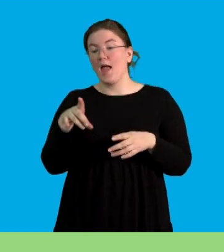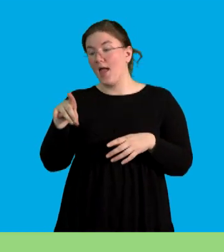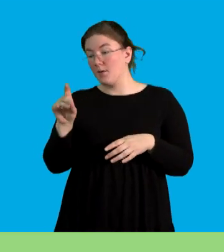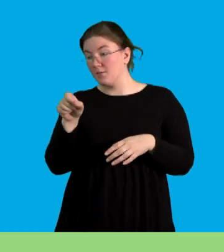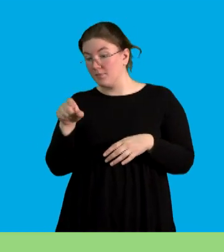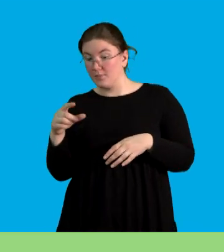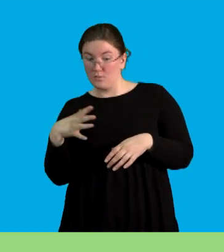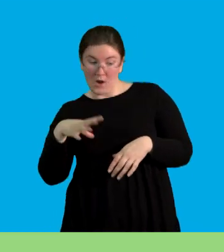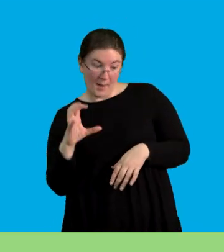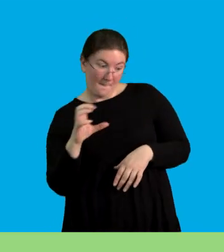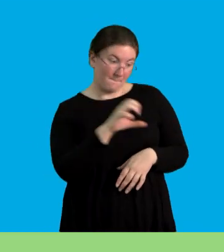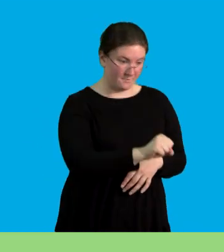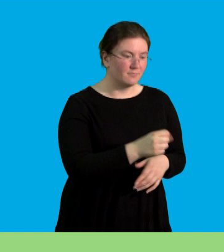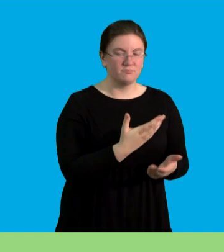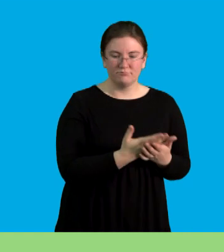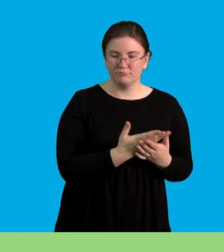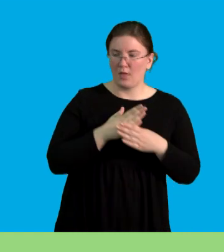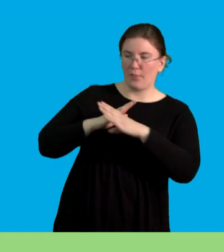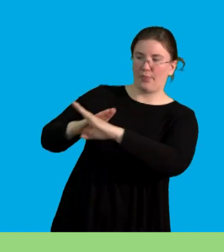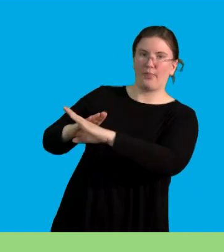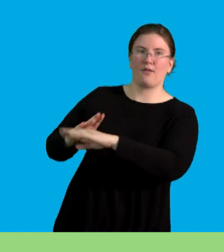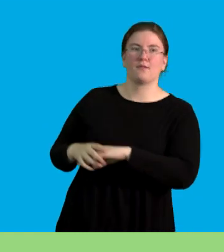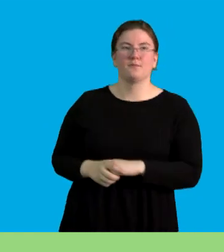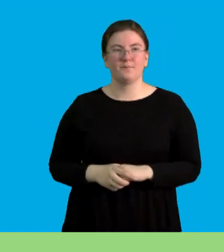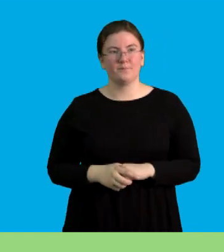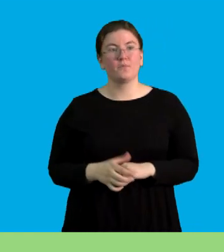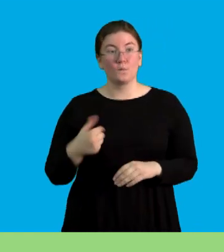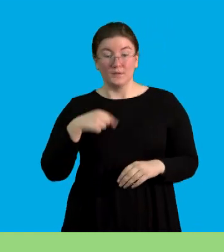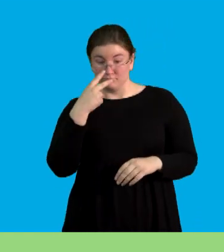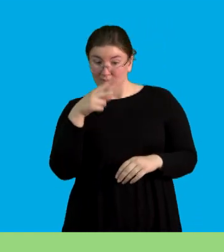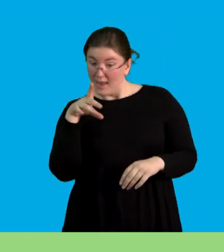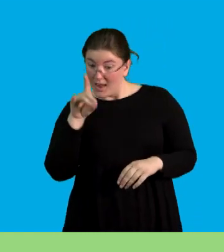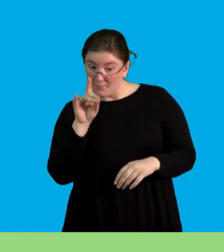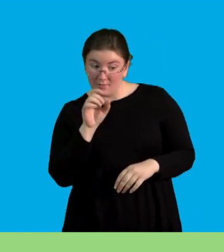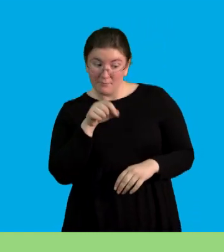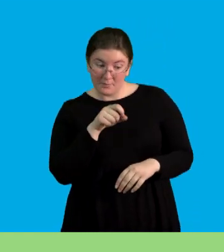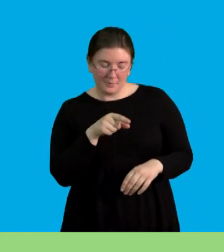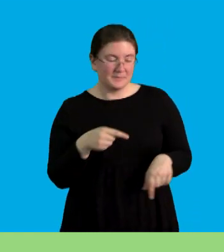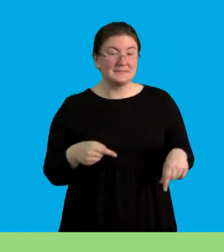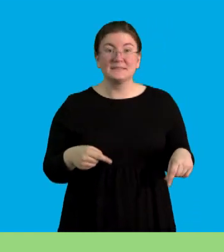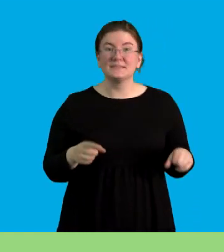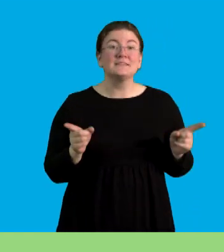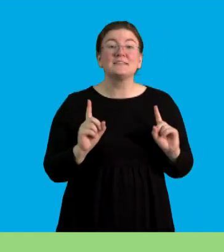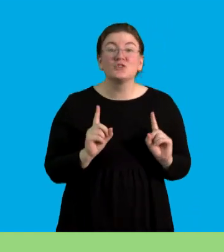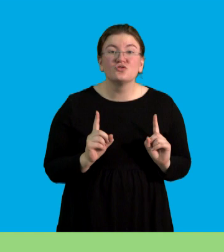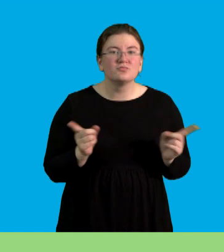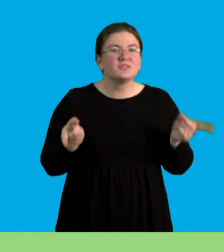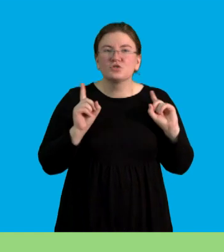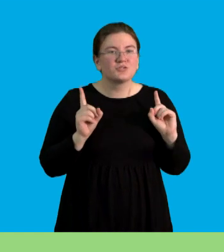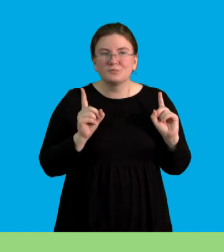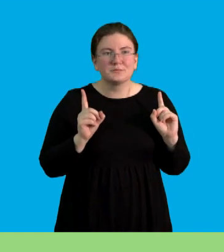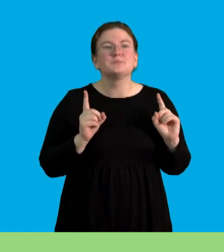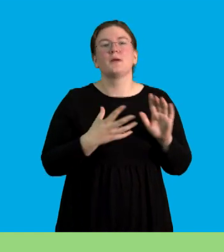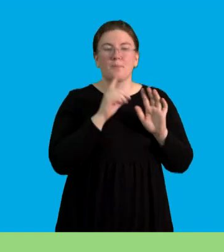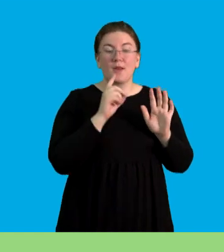predators. So here we see how a harmless animal basically imitates or mimics a dangerous